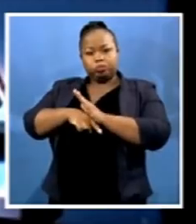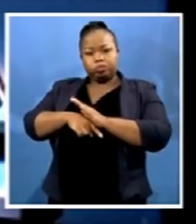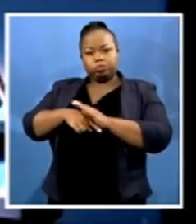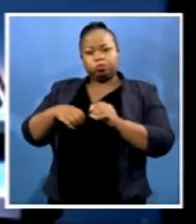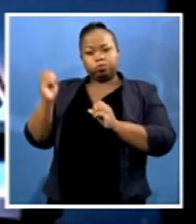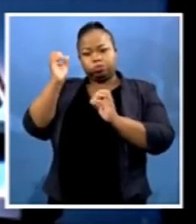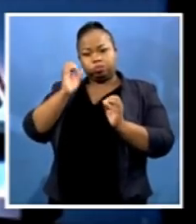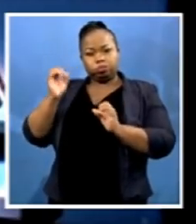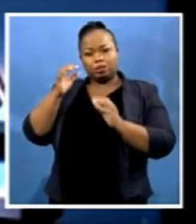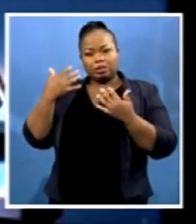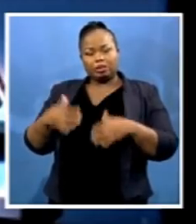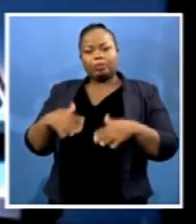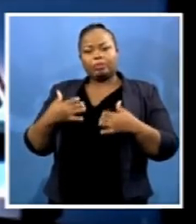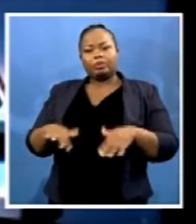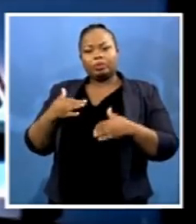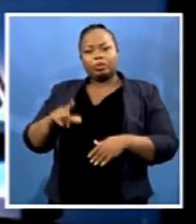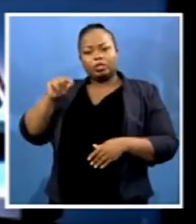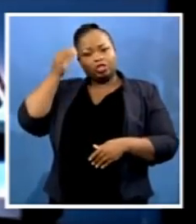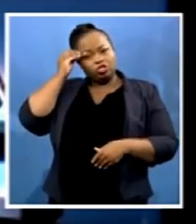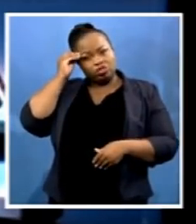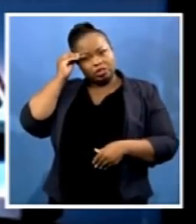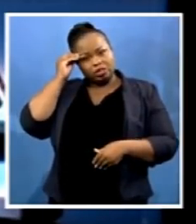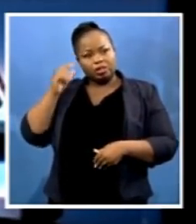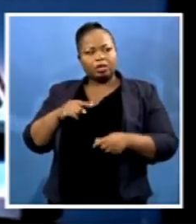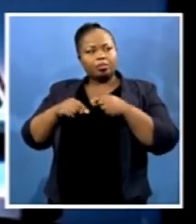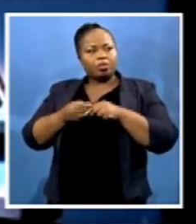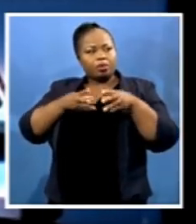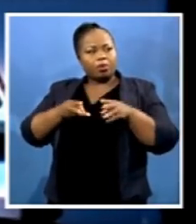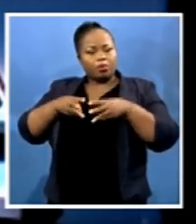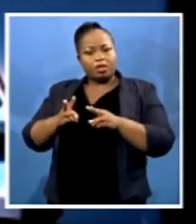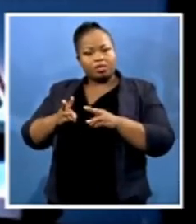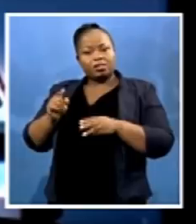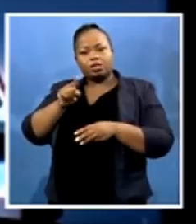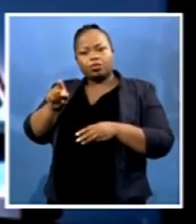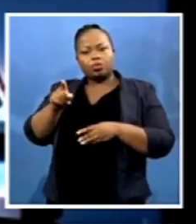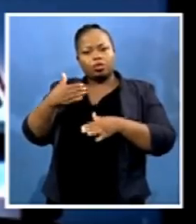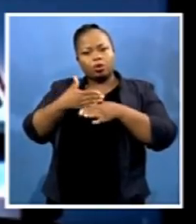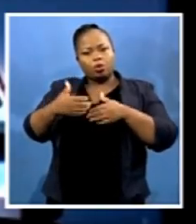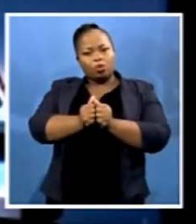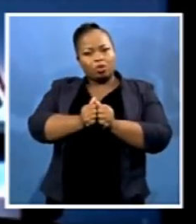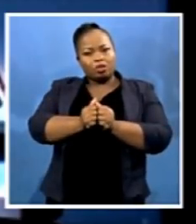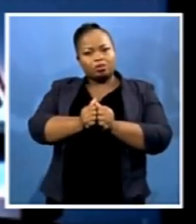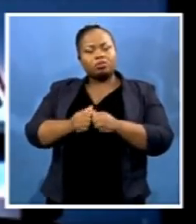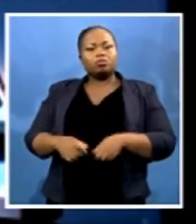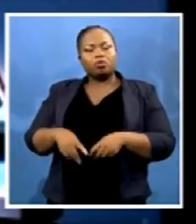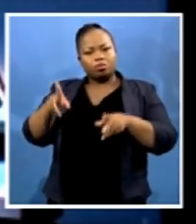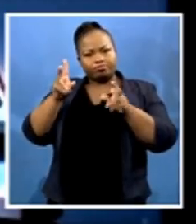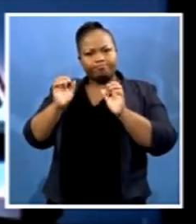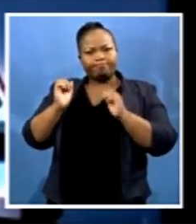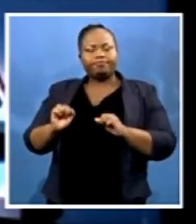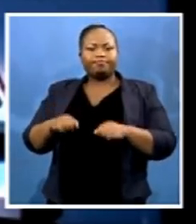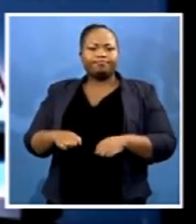interesting account of the measures that you and your colleagues in Ghana have taken. So our thanks and appreciation for